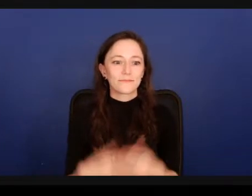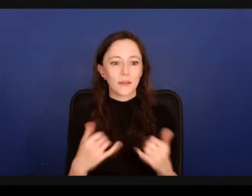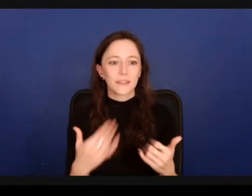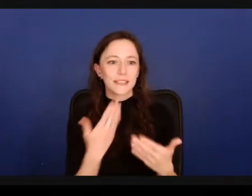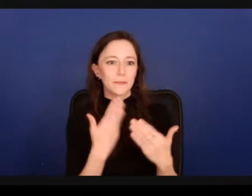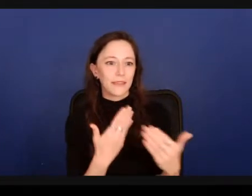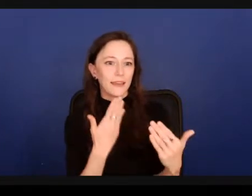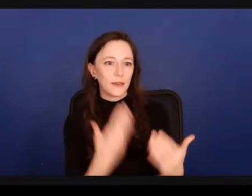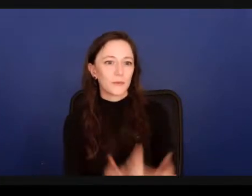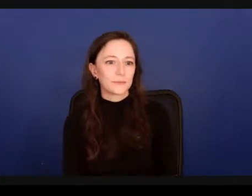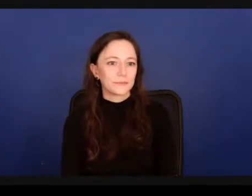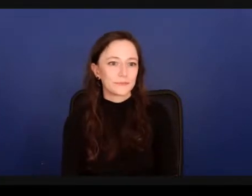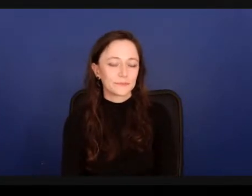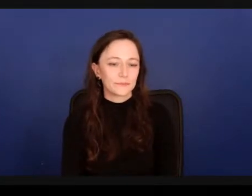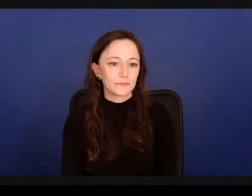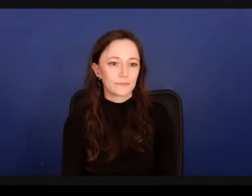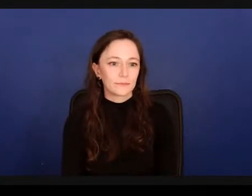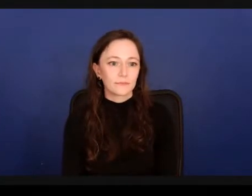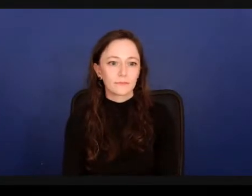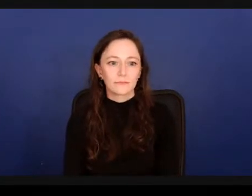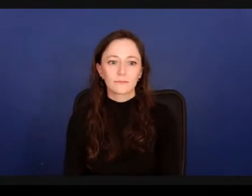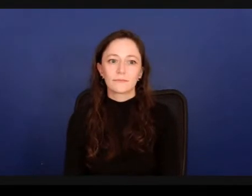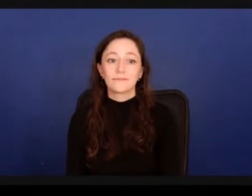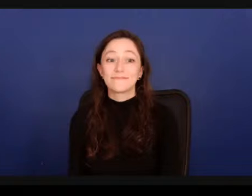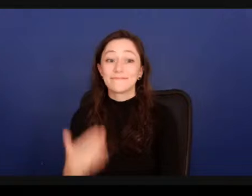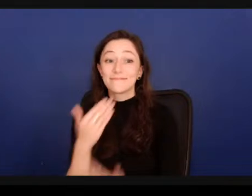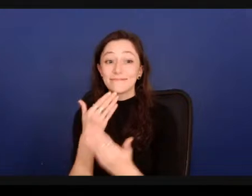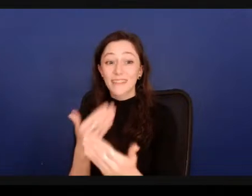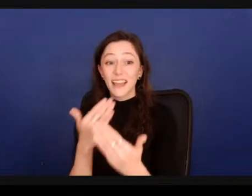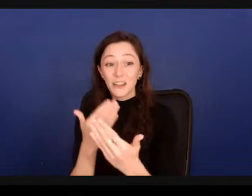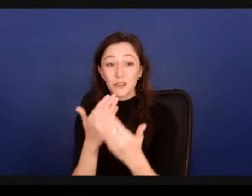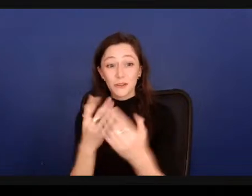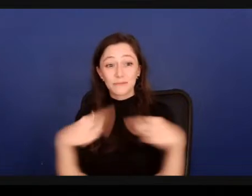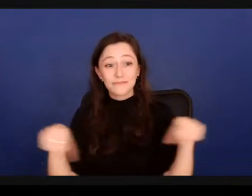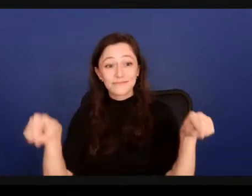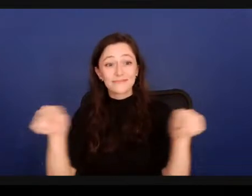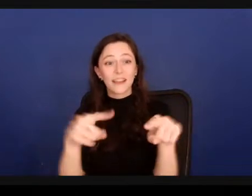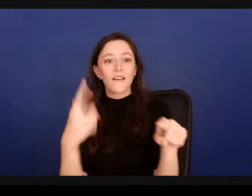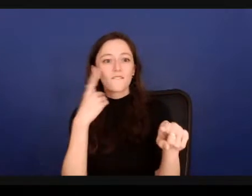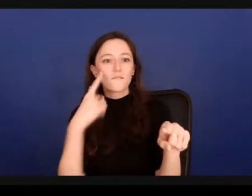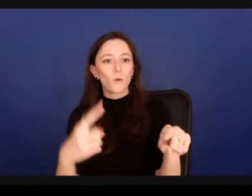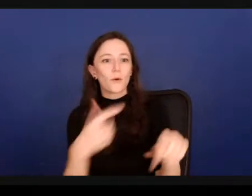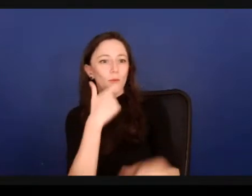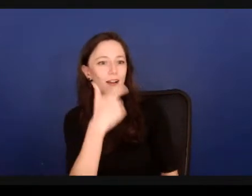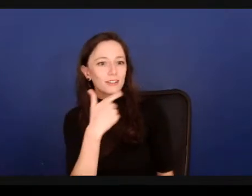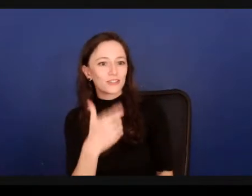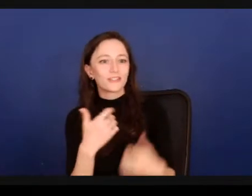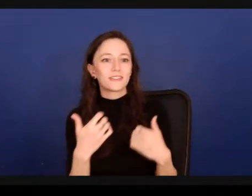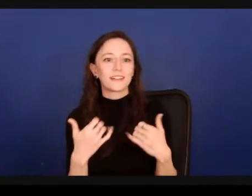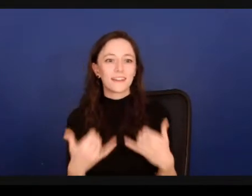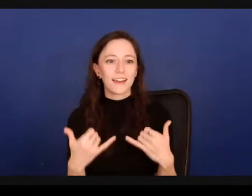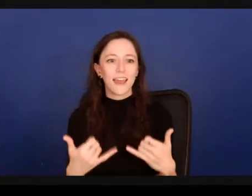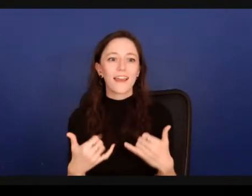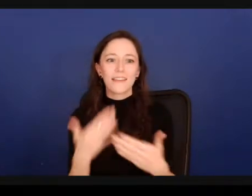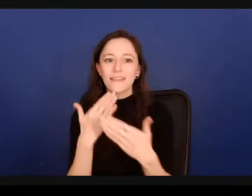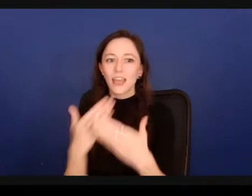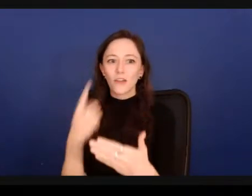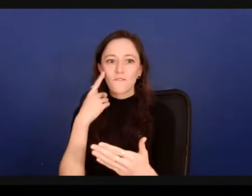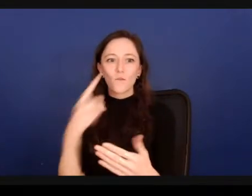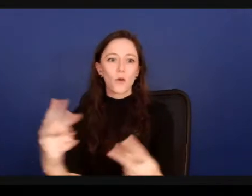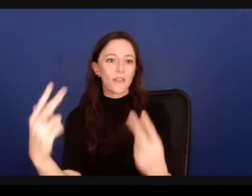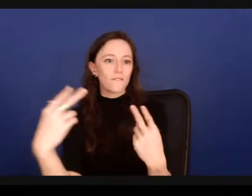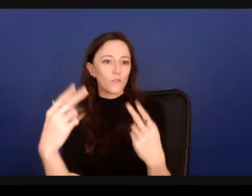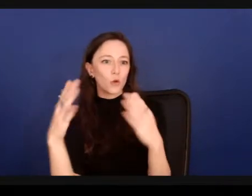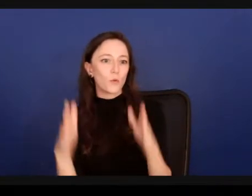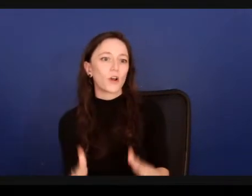All right. Yeah. Thank you, everybody, for tuning in today. We'd first like to start off by thanking the viewers like you that tuned